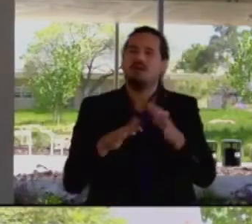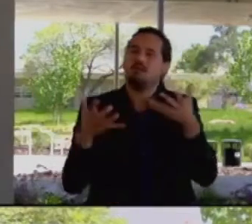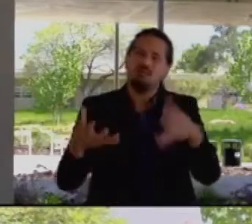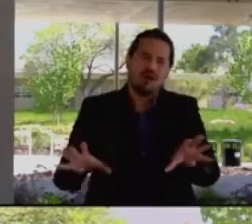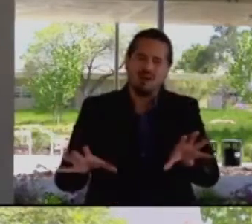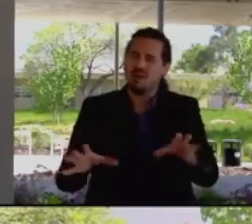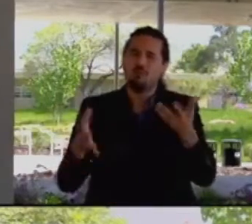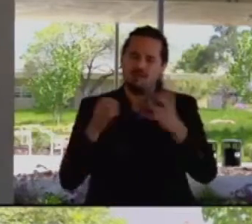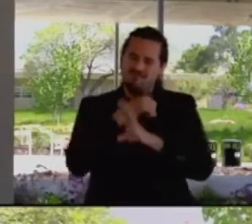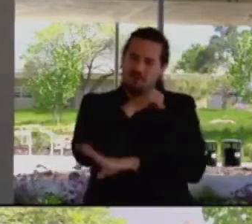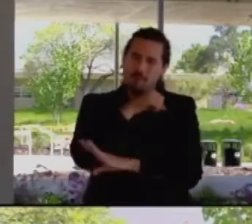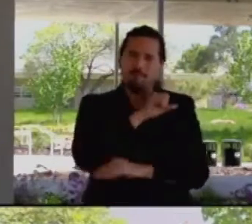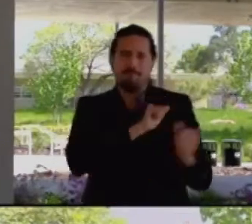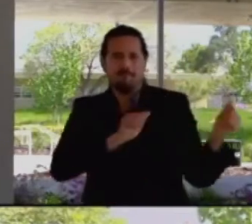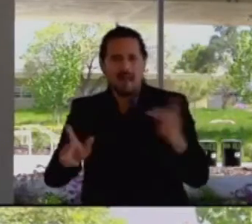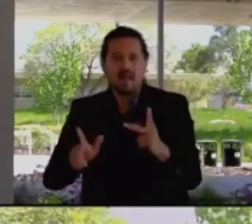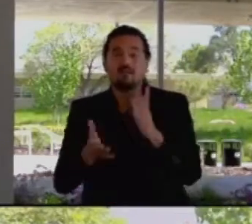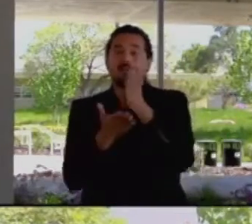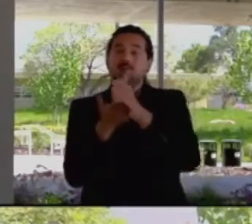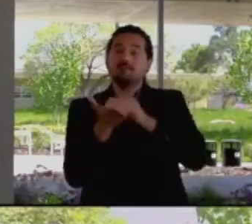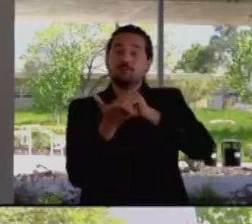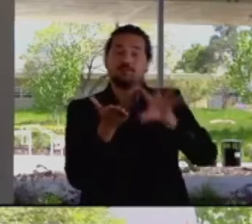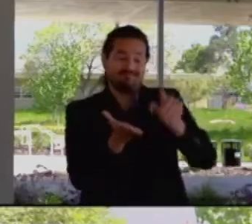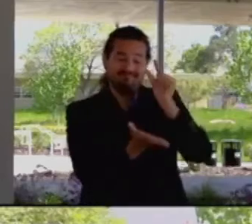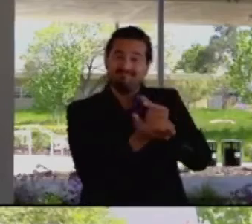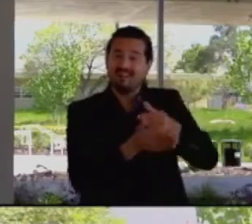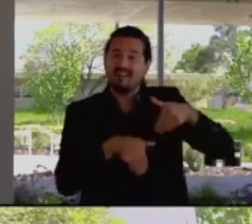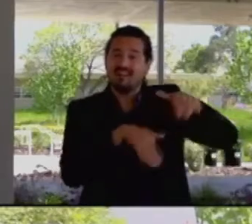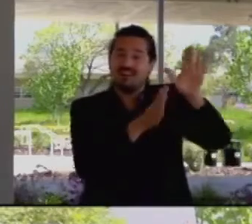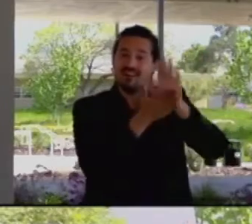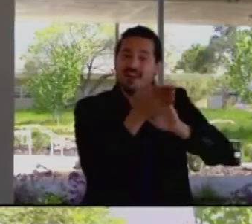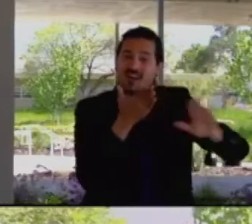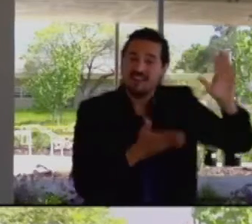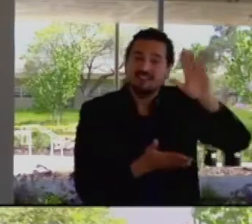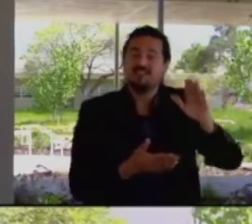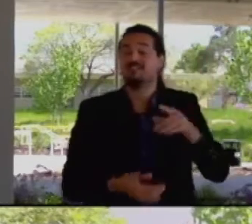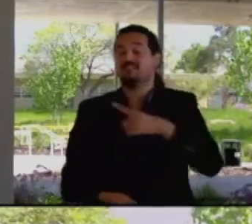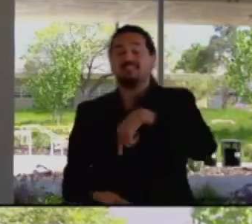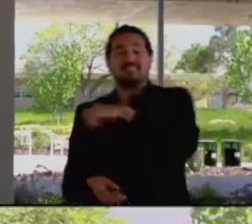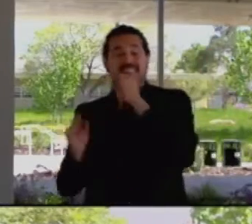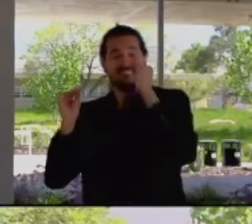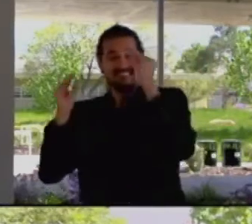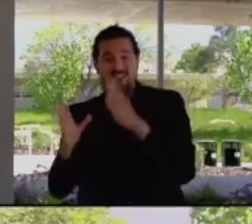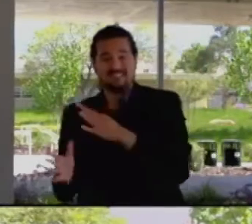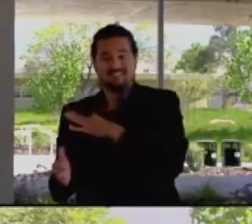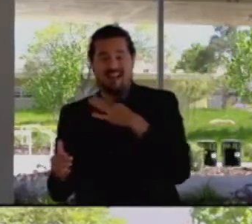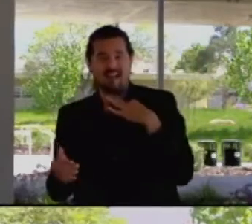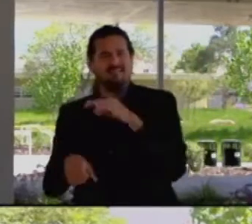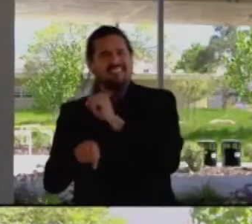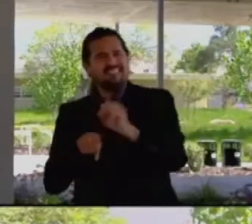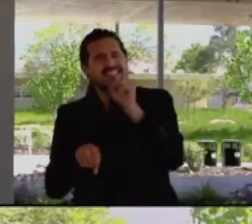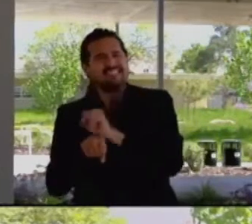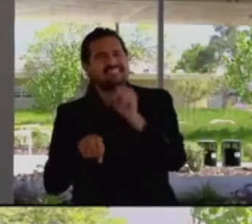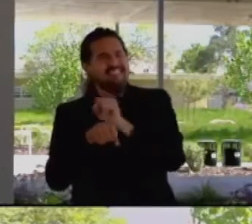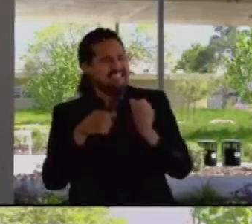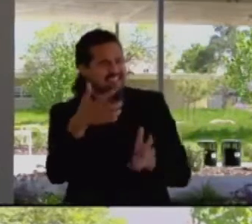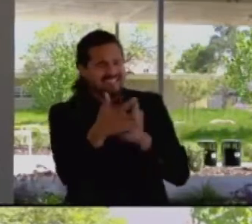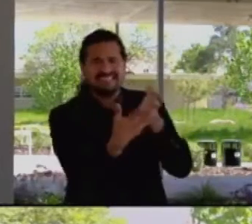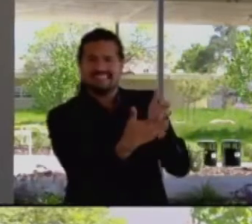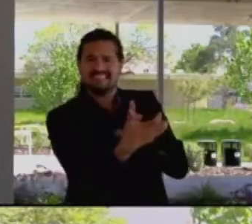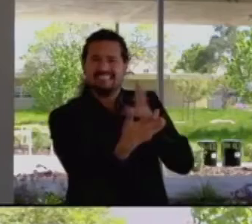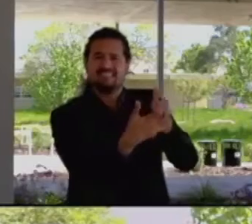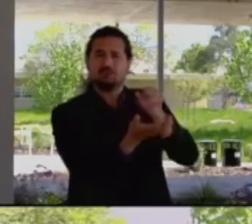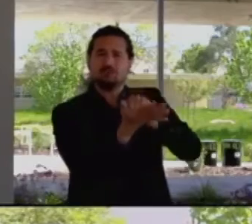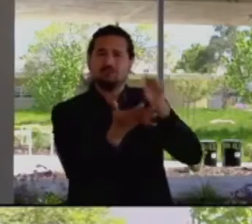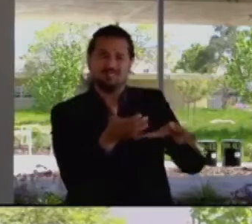the challenge. They've had to modify their curriculum, and they're still educating at the highest level in spite of all of the challenges.